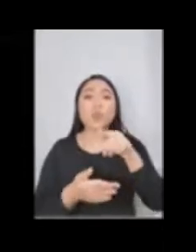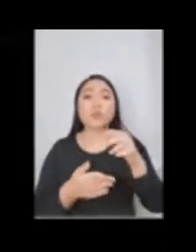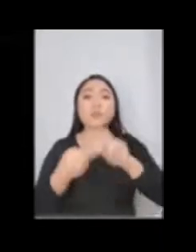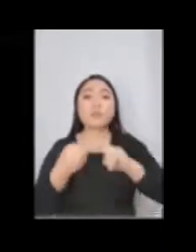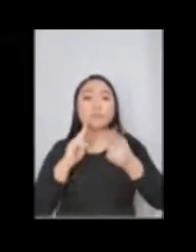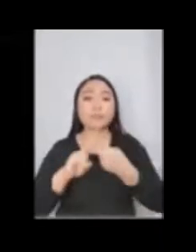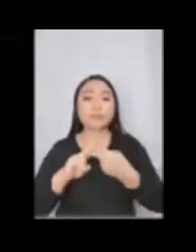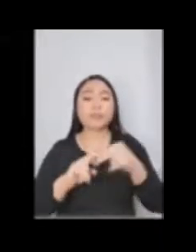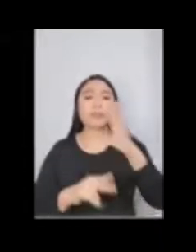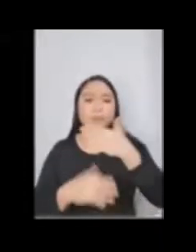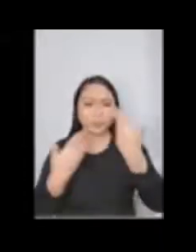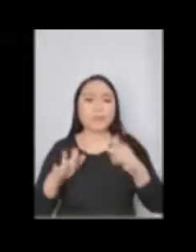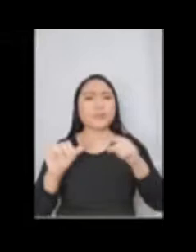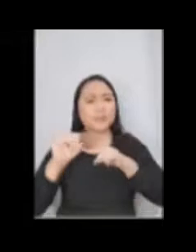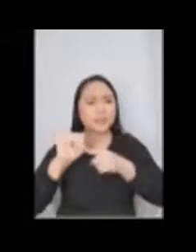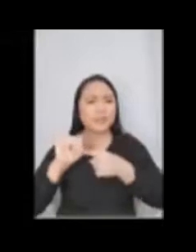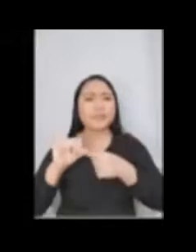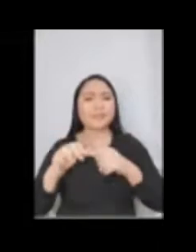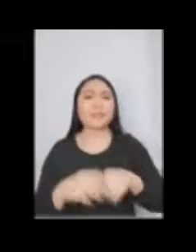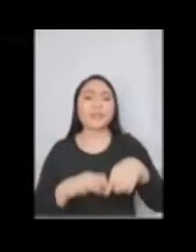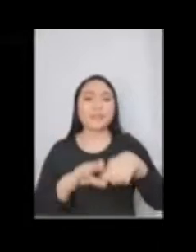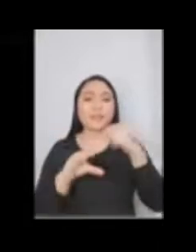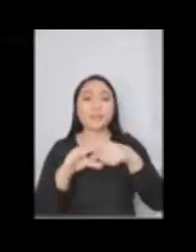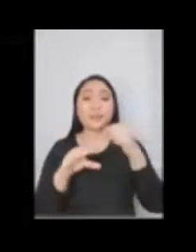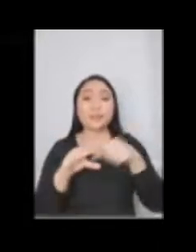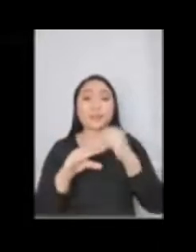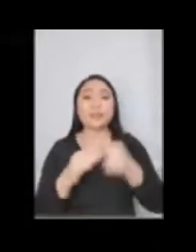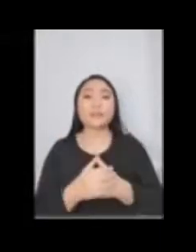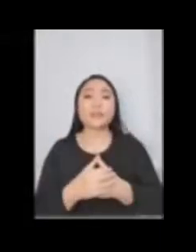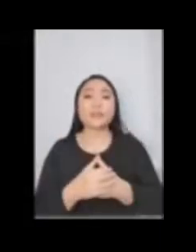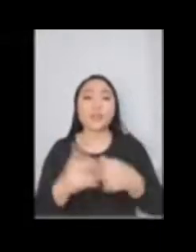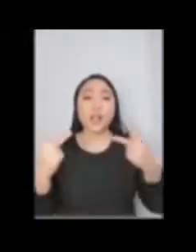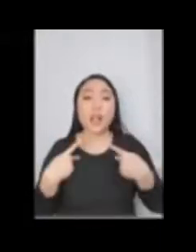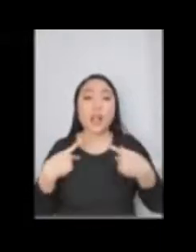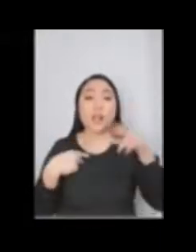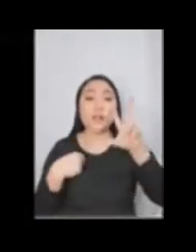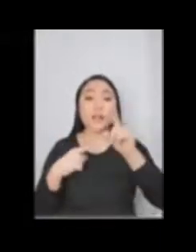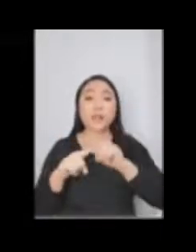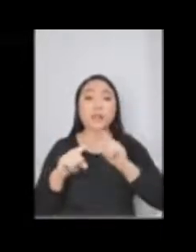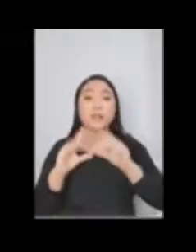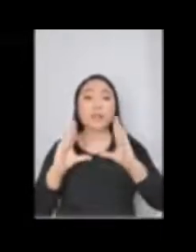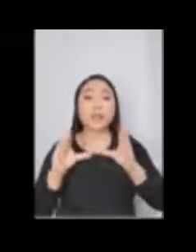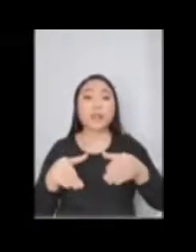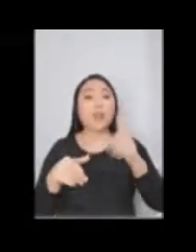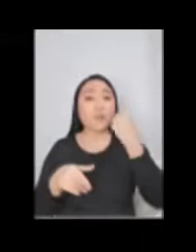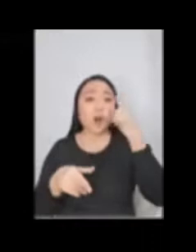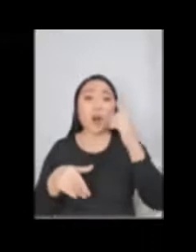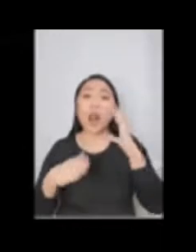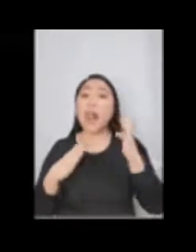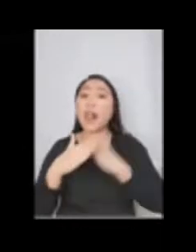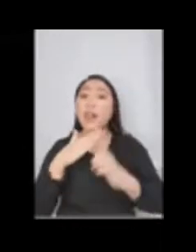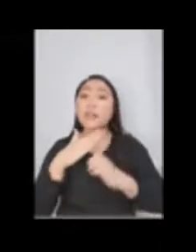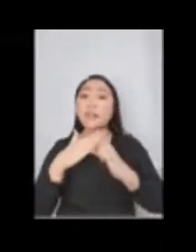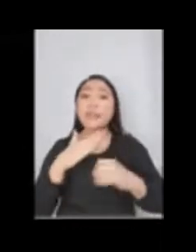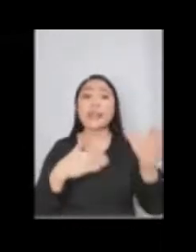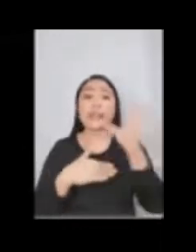So, every round po is a set of 10 questions chosen randomly from math and science